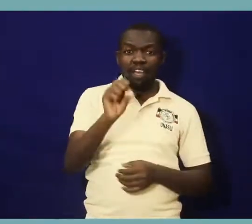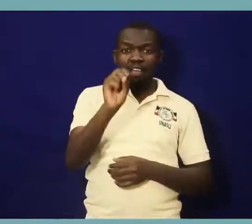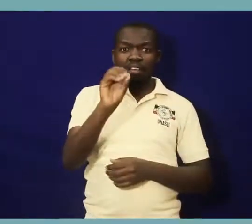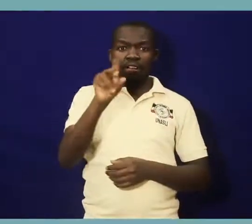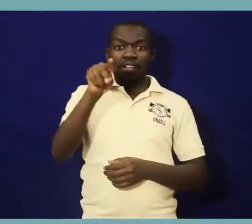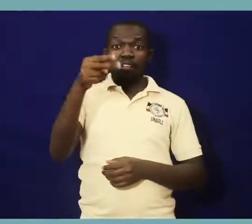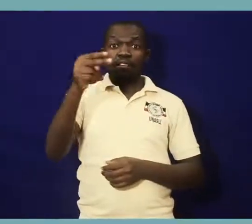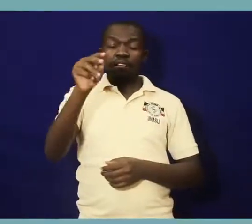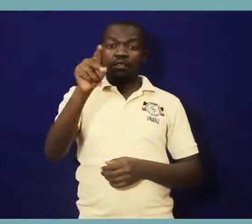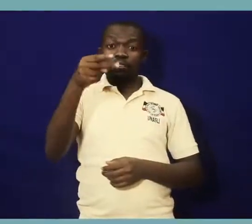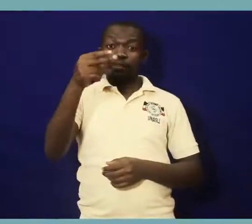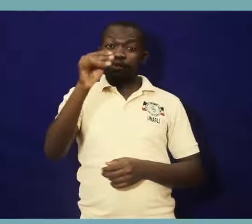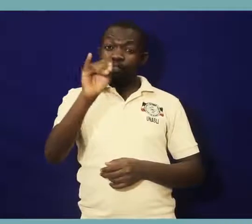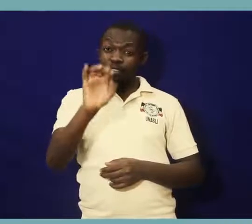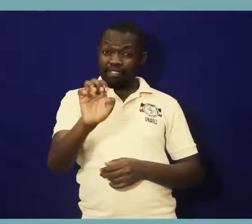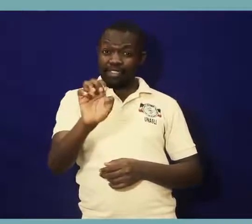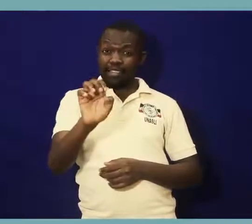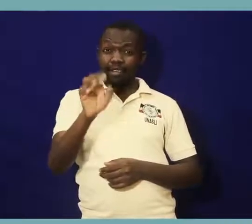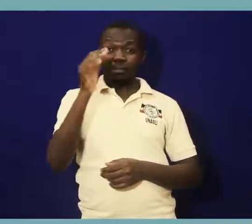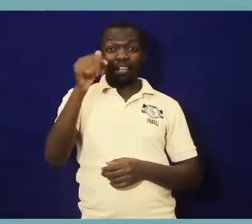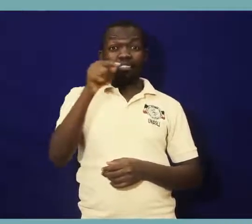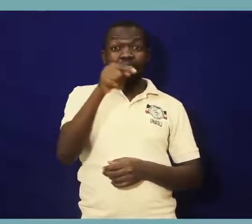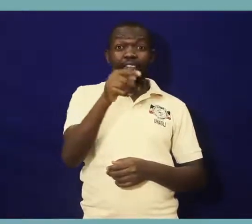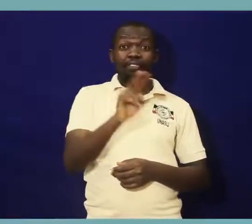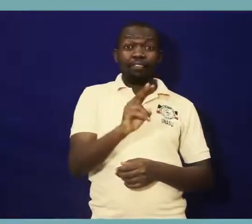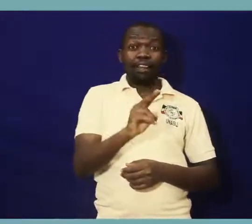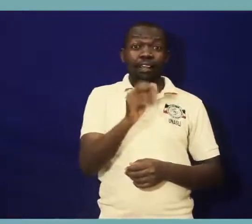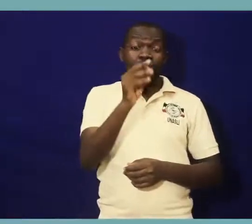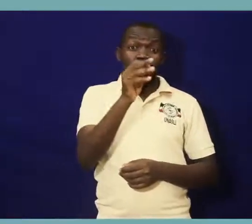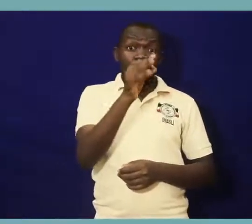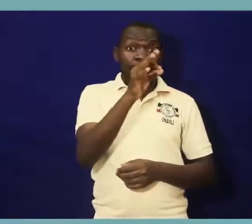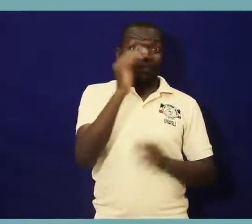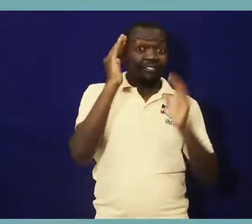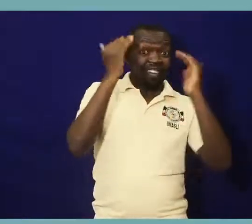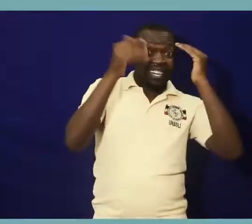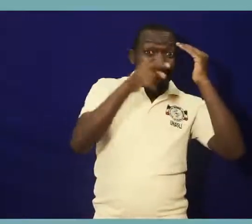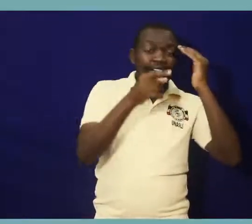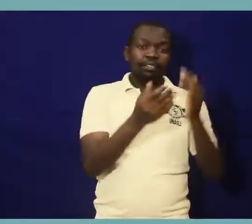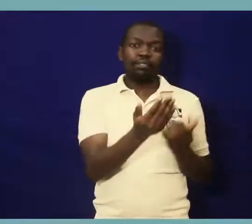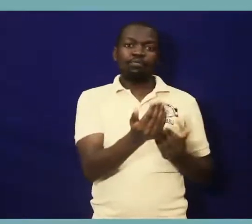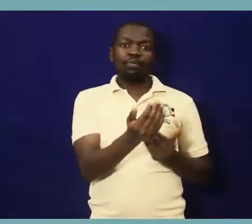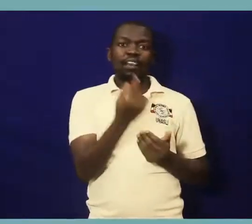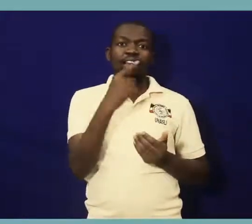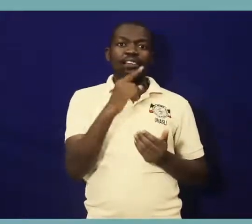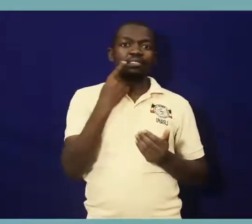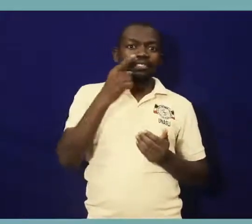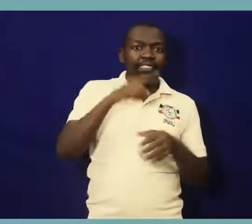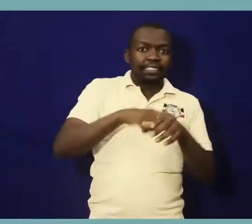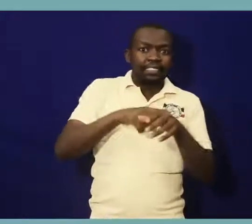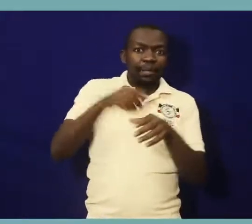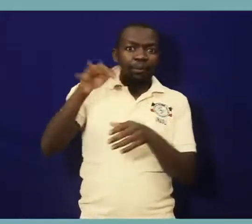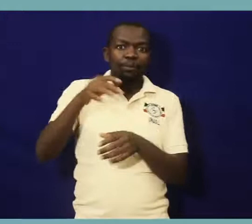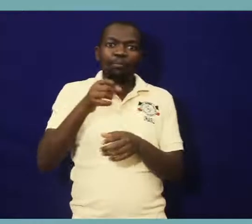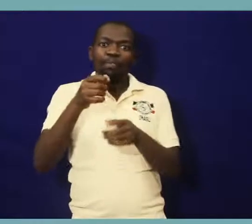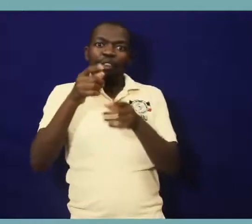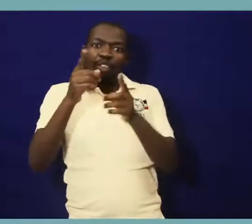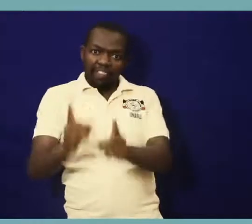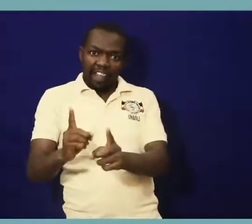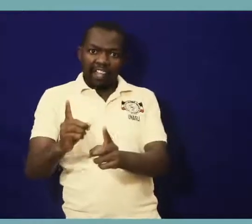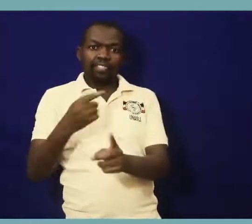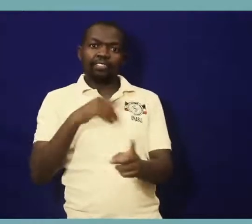Ferdinand was the heir waiting for the throne of Austro-Hungarian Empire, and he was killed.